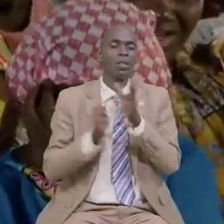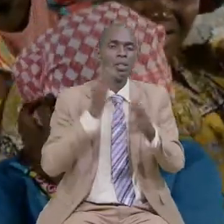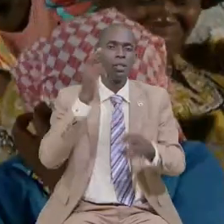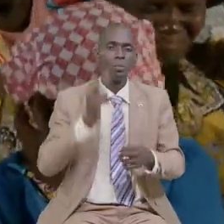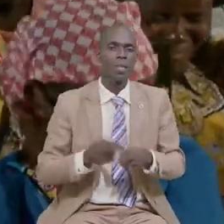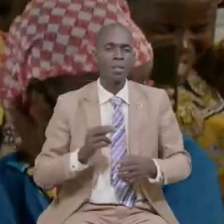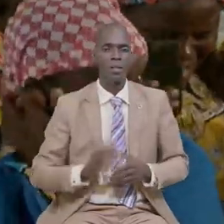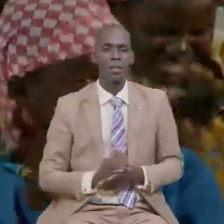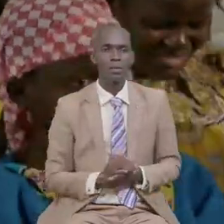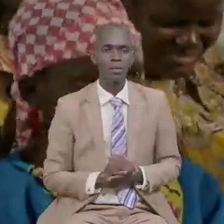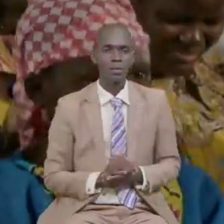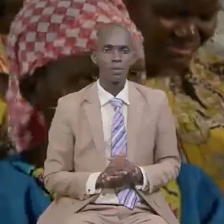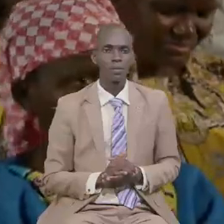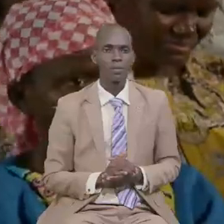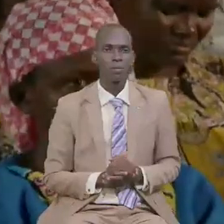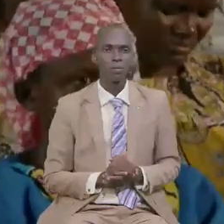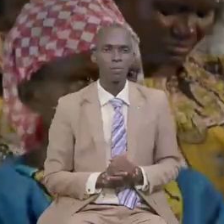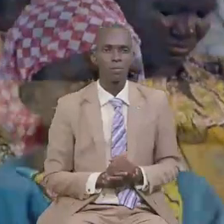name.